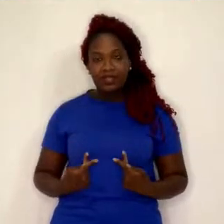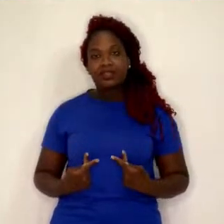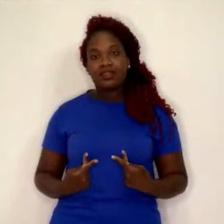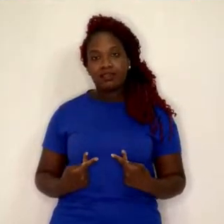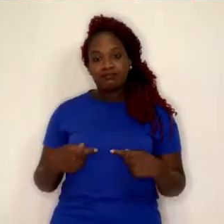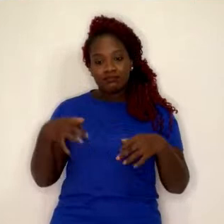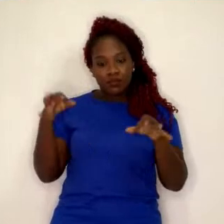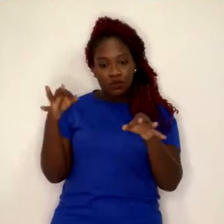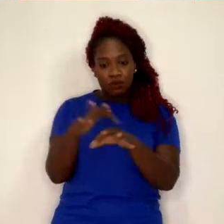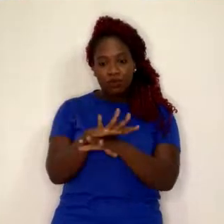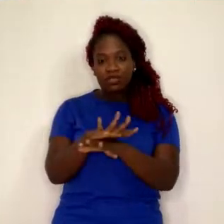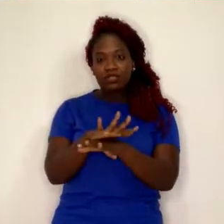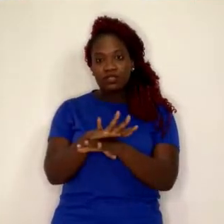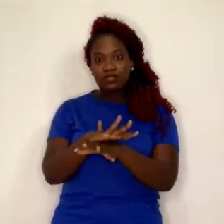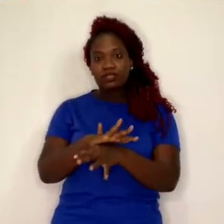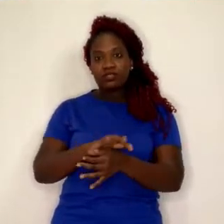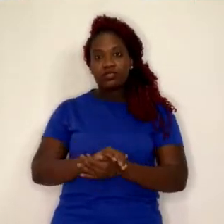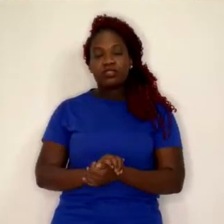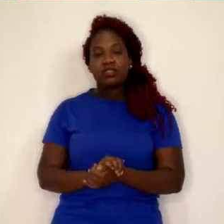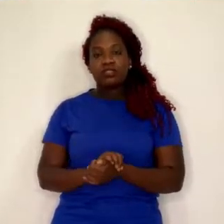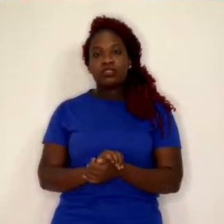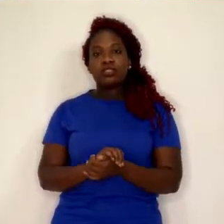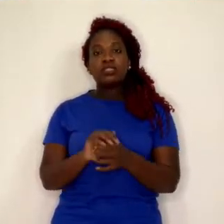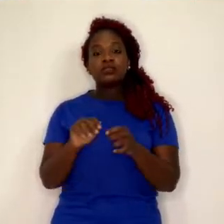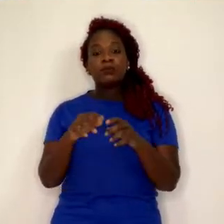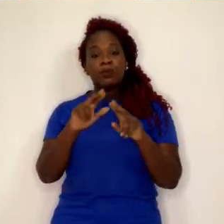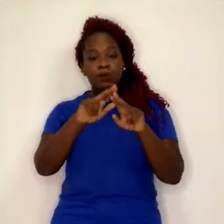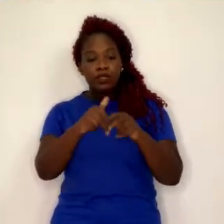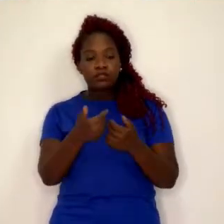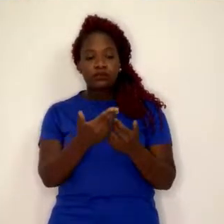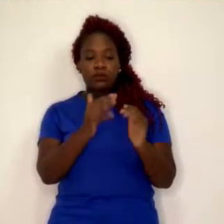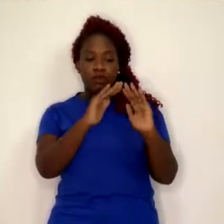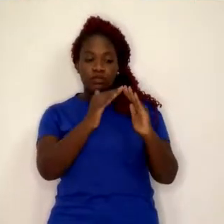human ways and in integral,